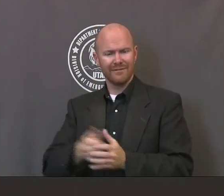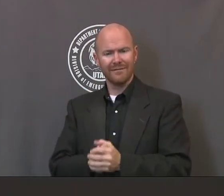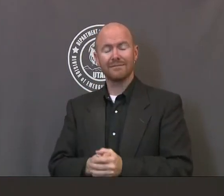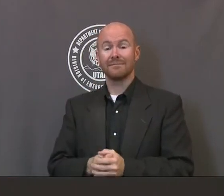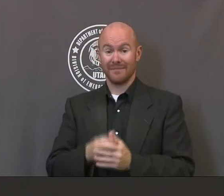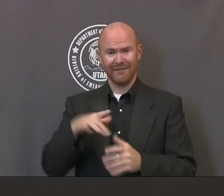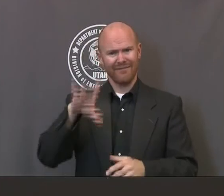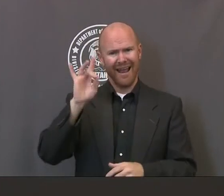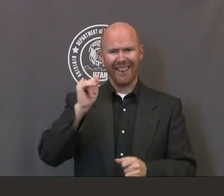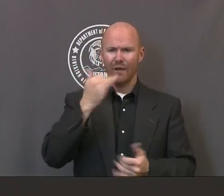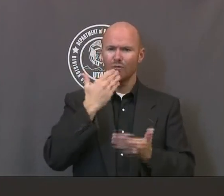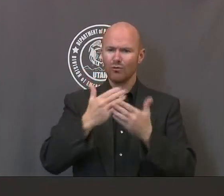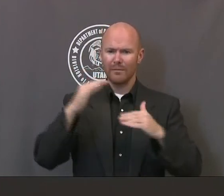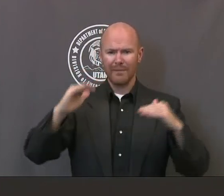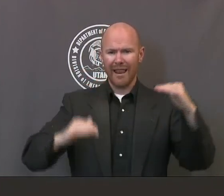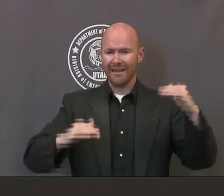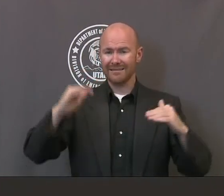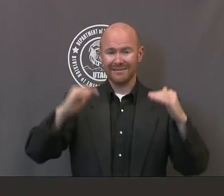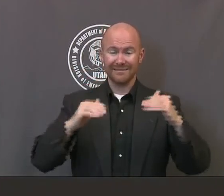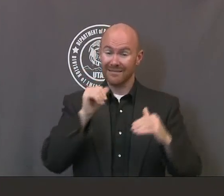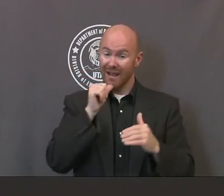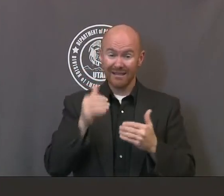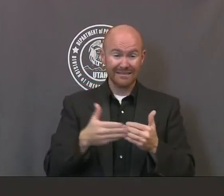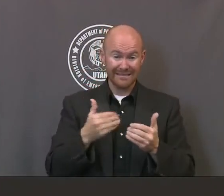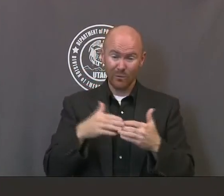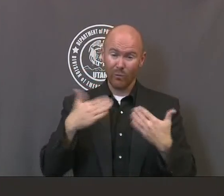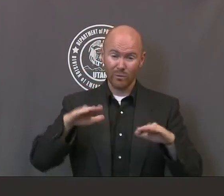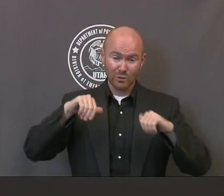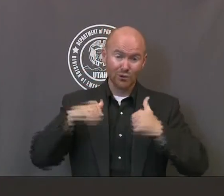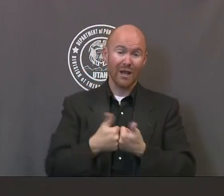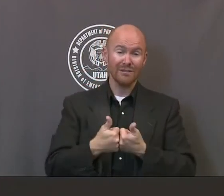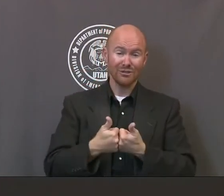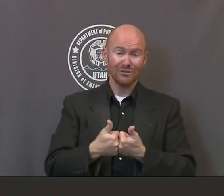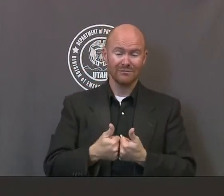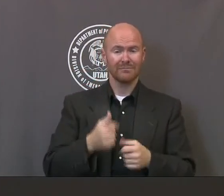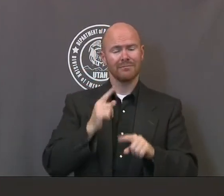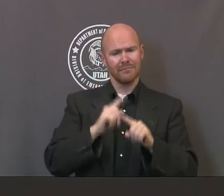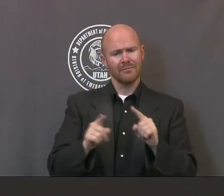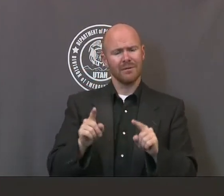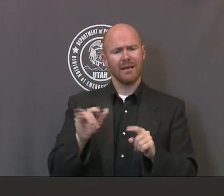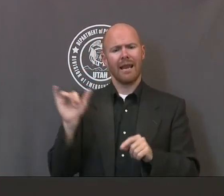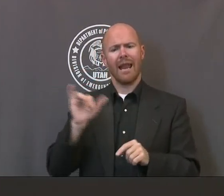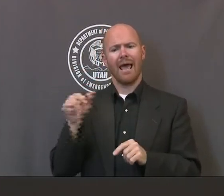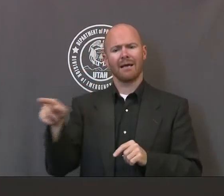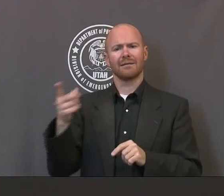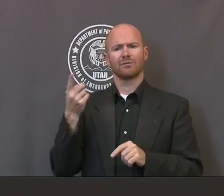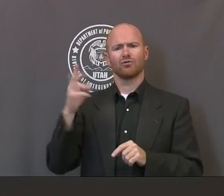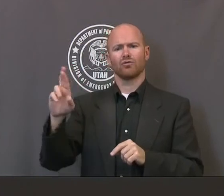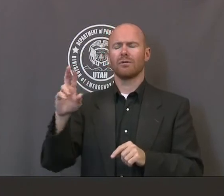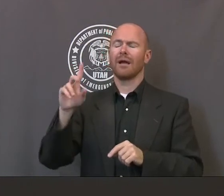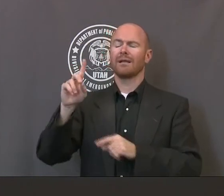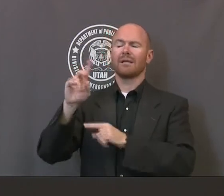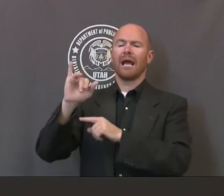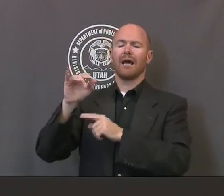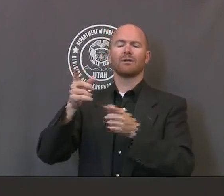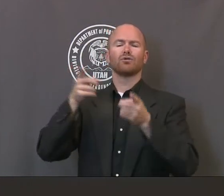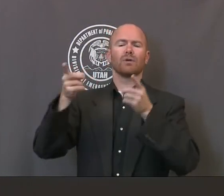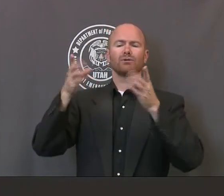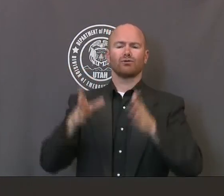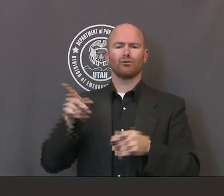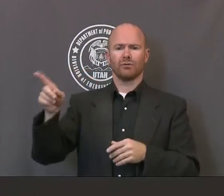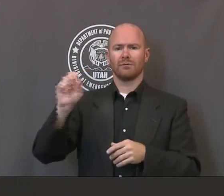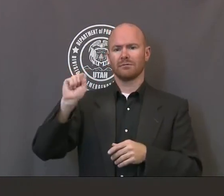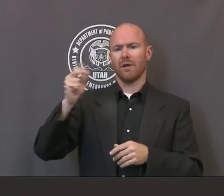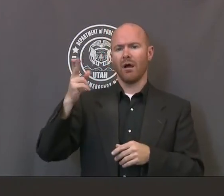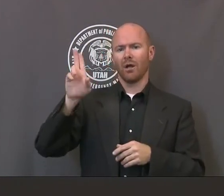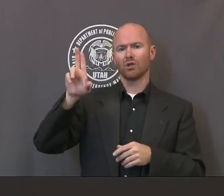appropriate balance is a challenge. What I want to say, as Director Saunders has said, we have